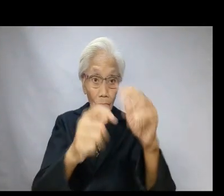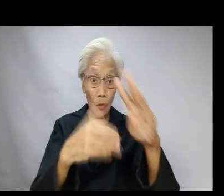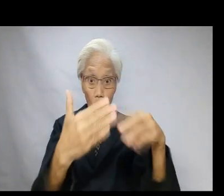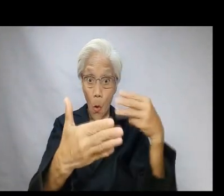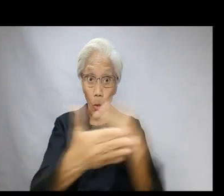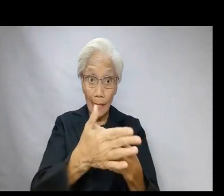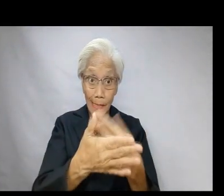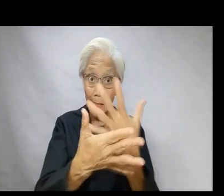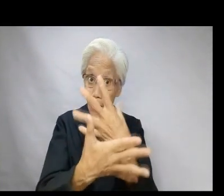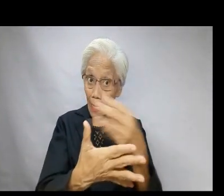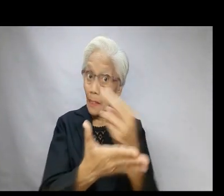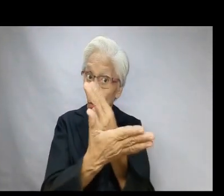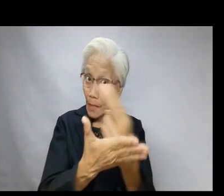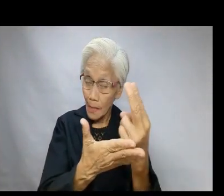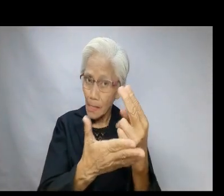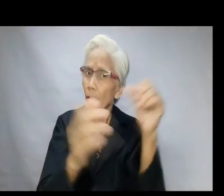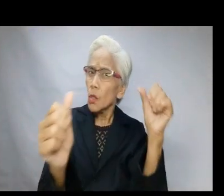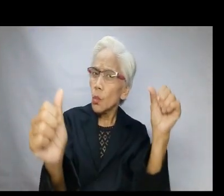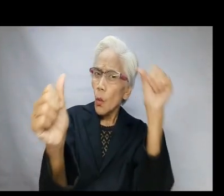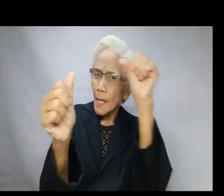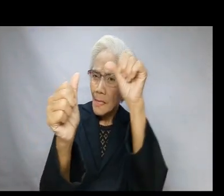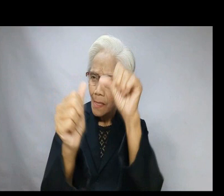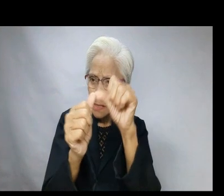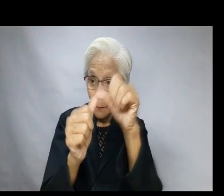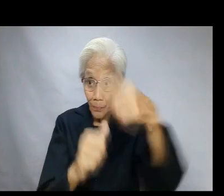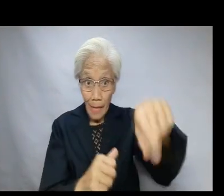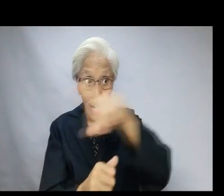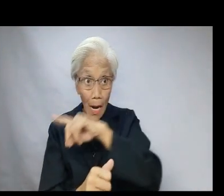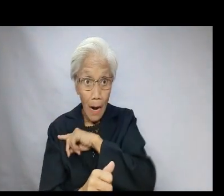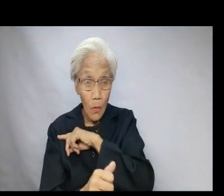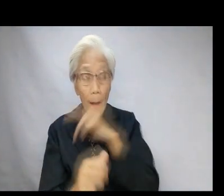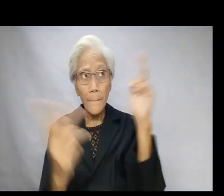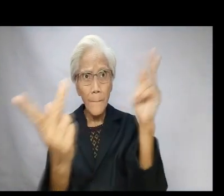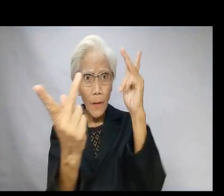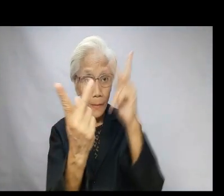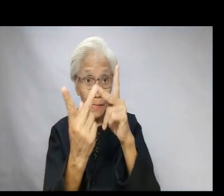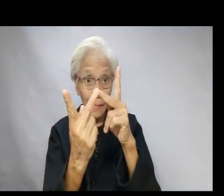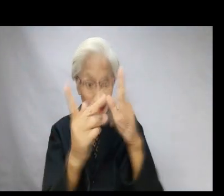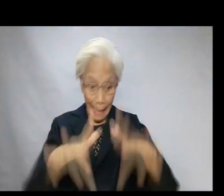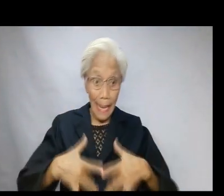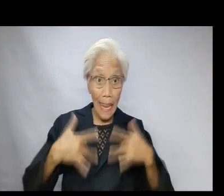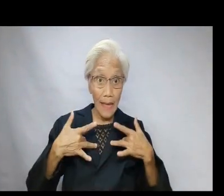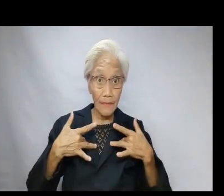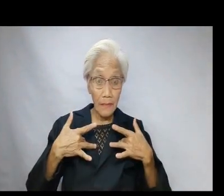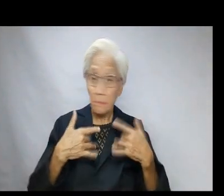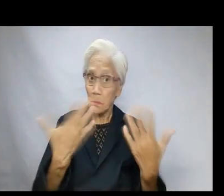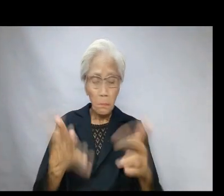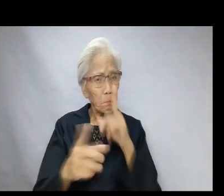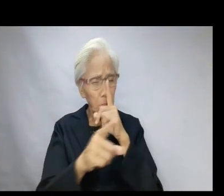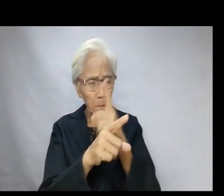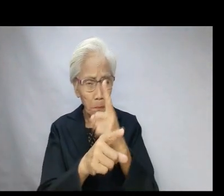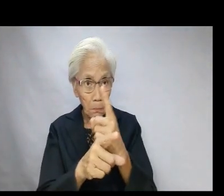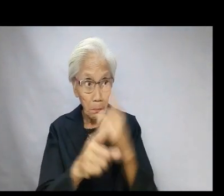limitations, to strive for wholeness, for holiness, to achieve our telos, our